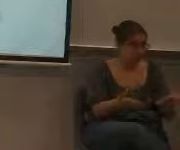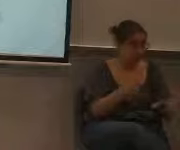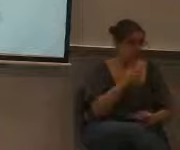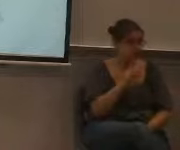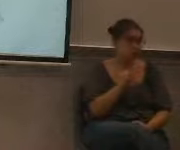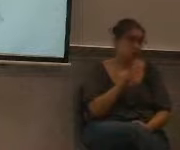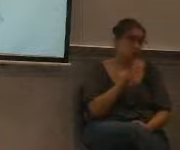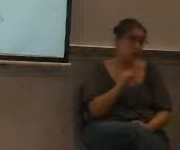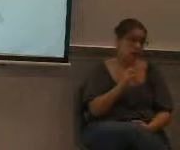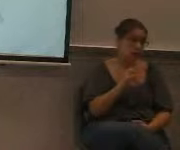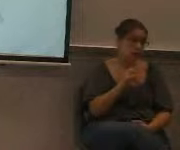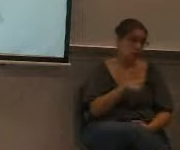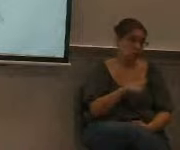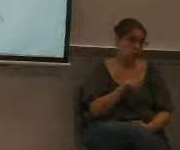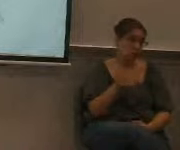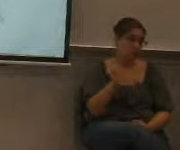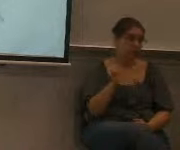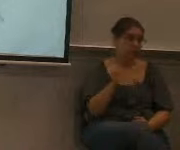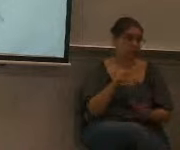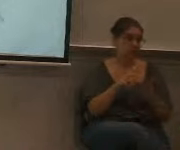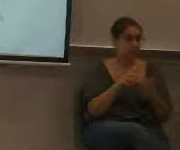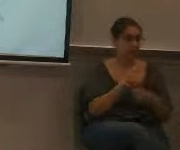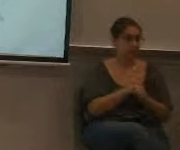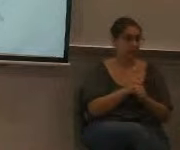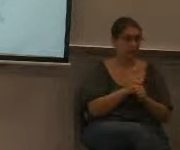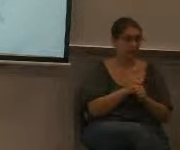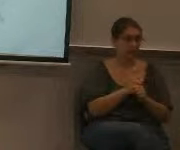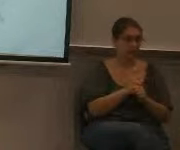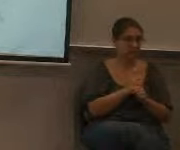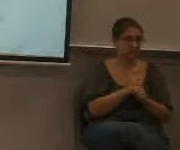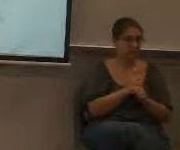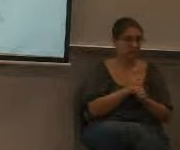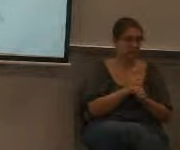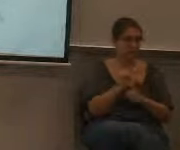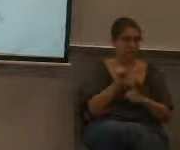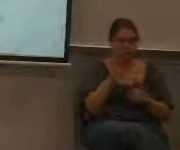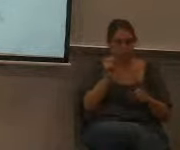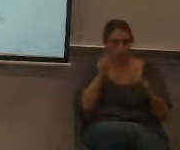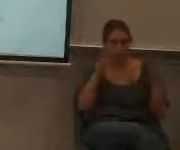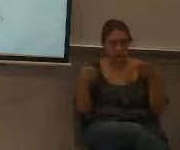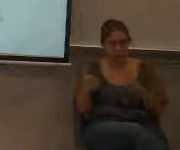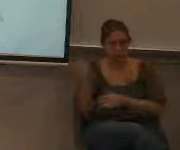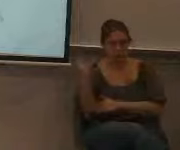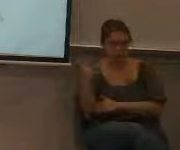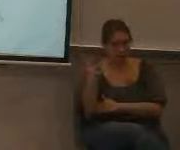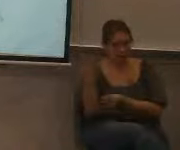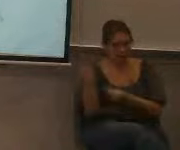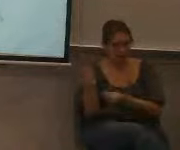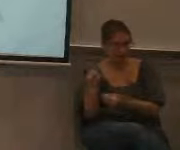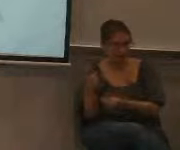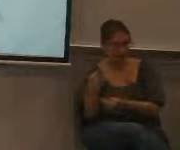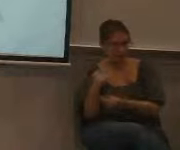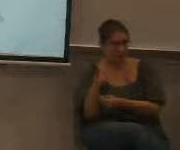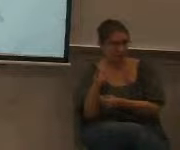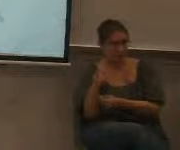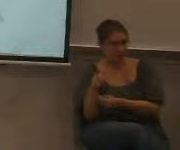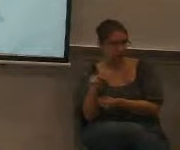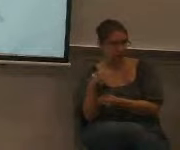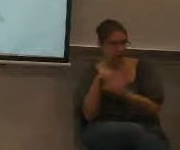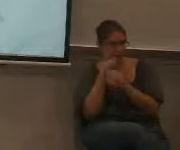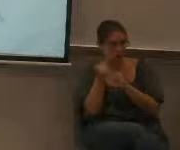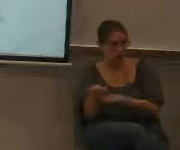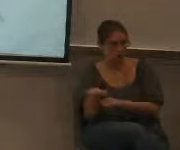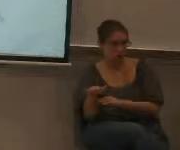microbial, because this tips the balance away from trees on the land and phytoplankton in the